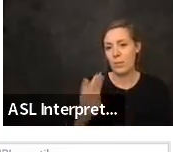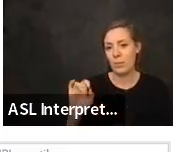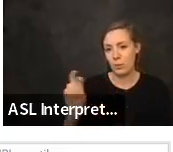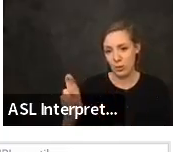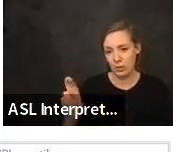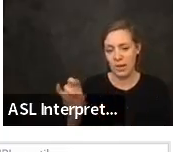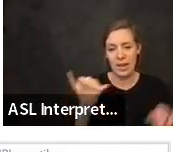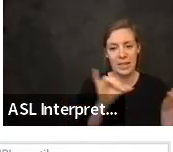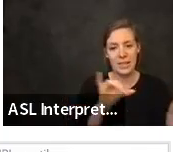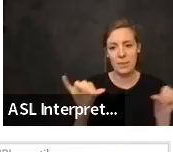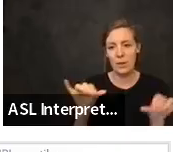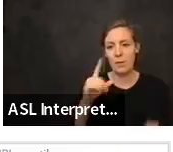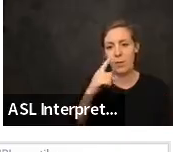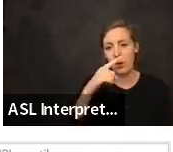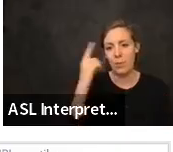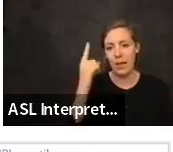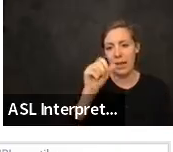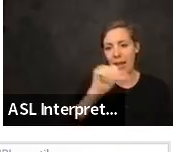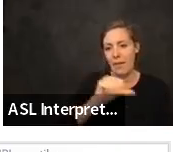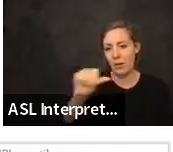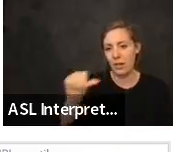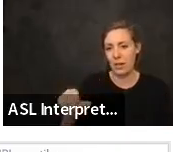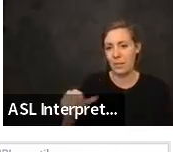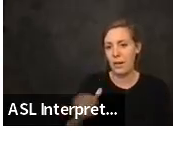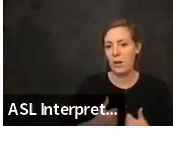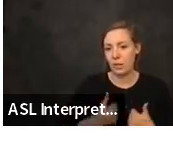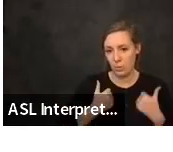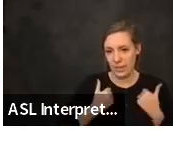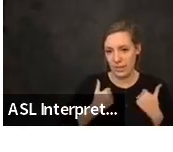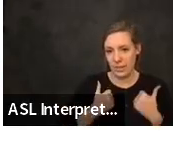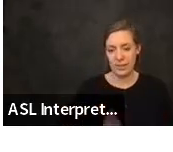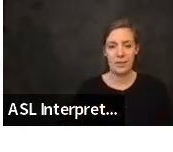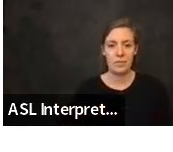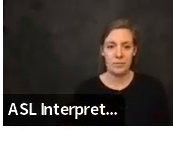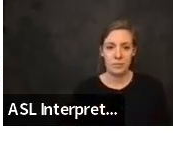Black African-American residents.